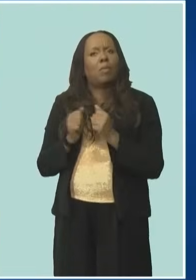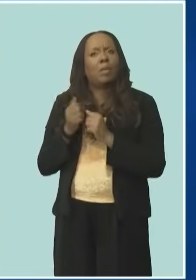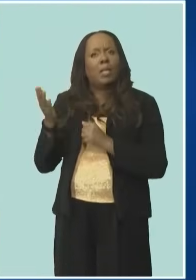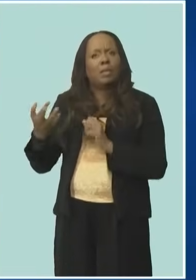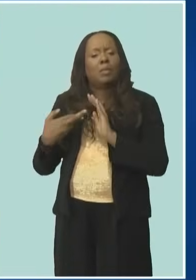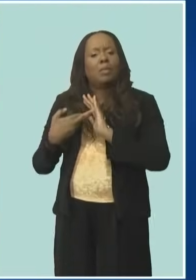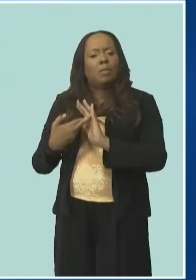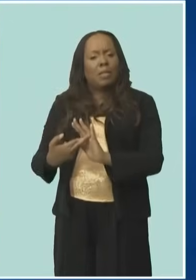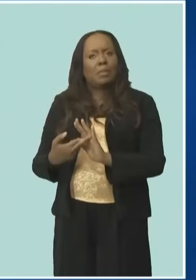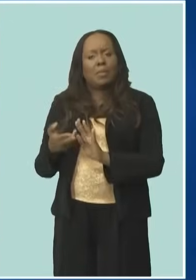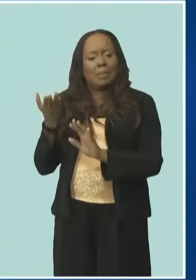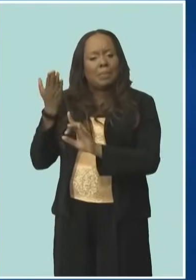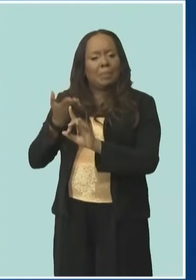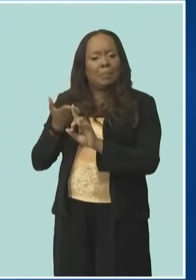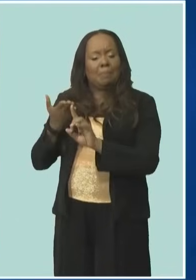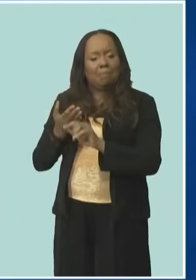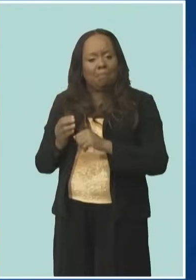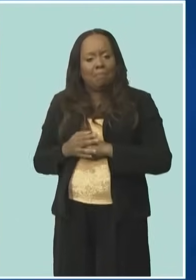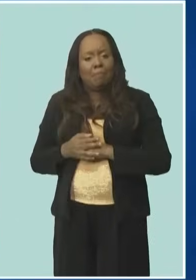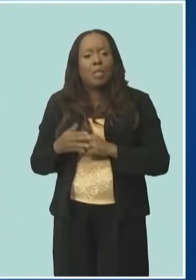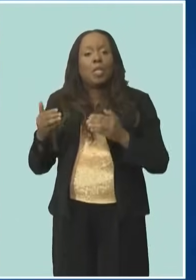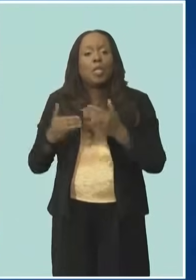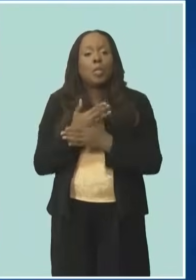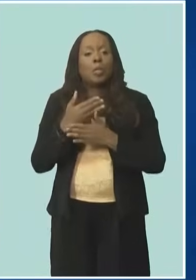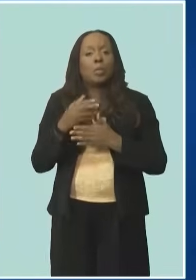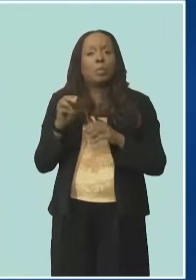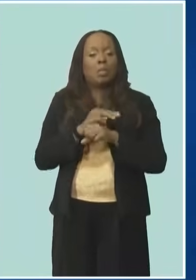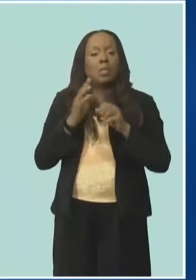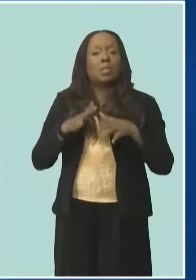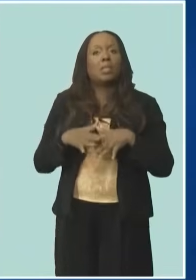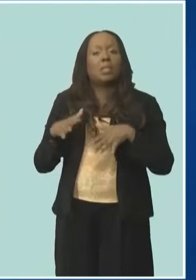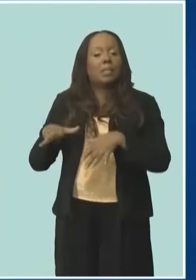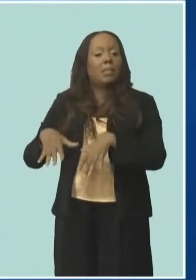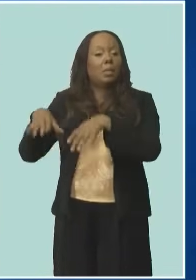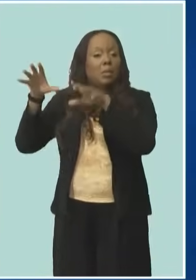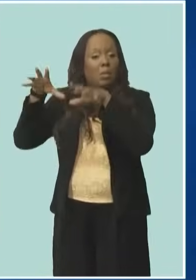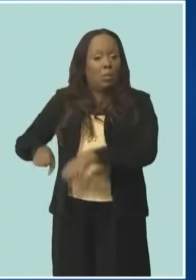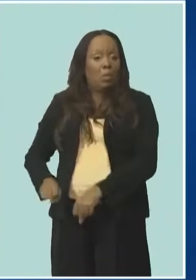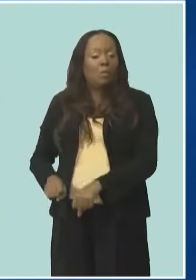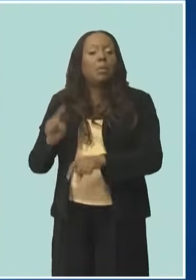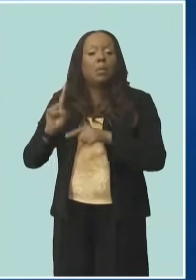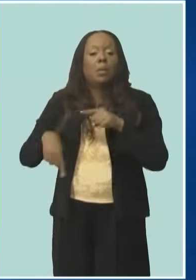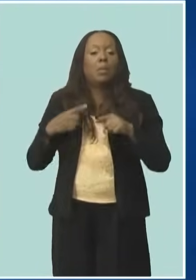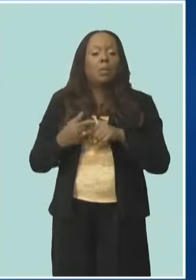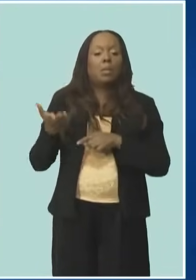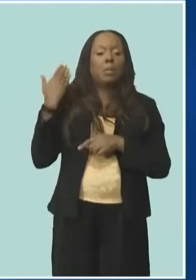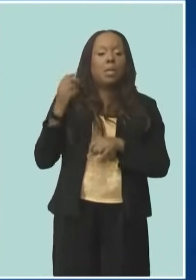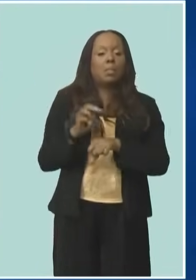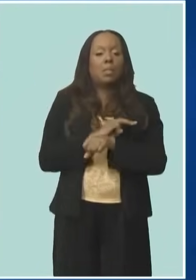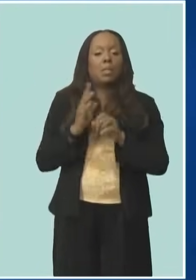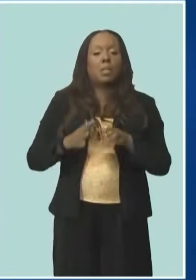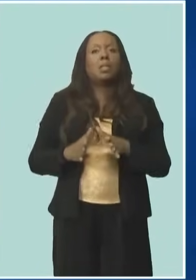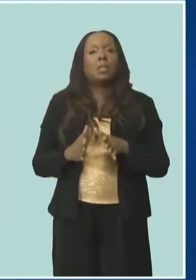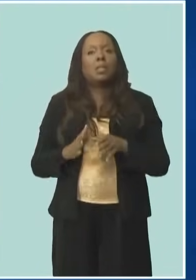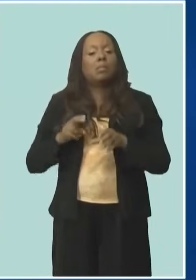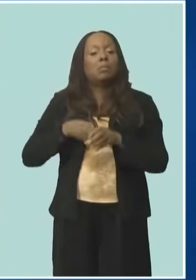nation in the post. The new minister took over when former Minister Dwight Sutherland tendered his resignation last